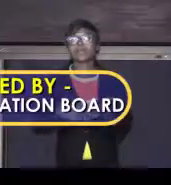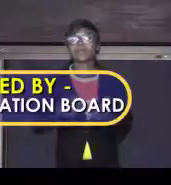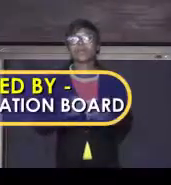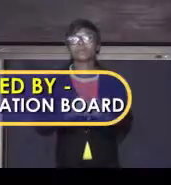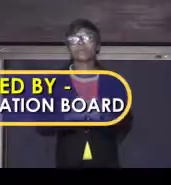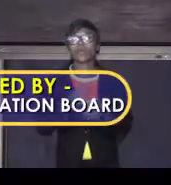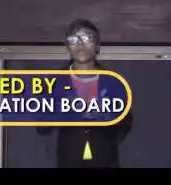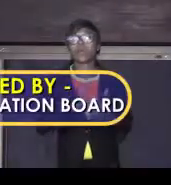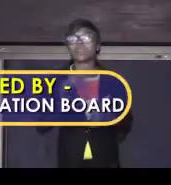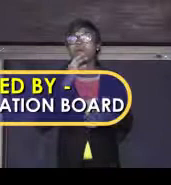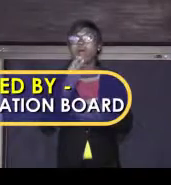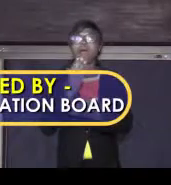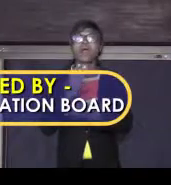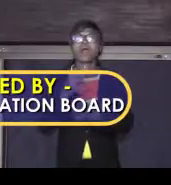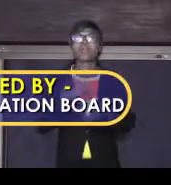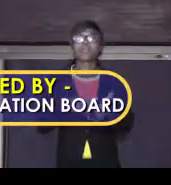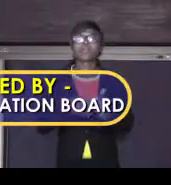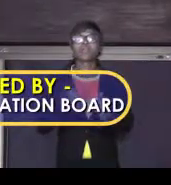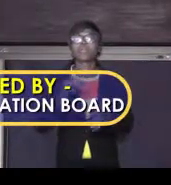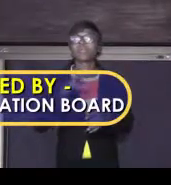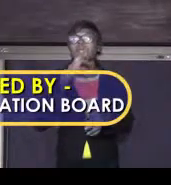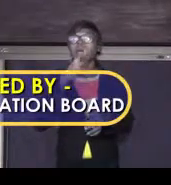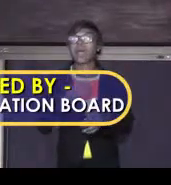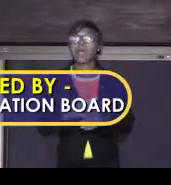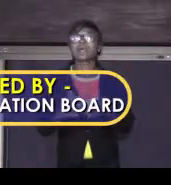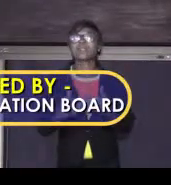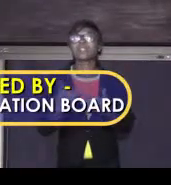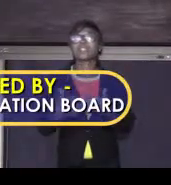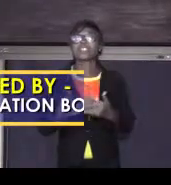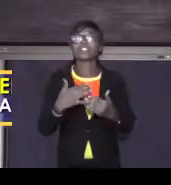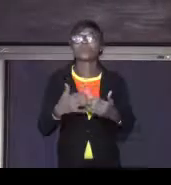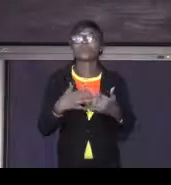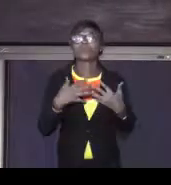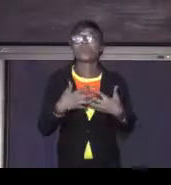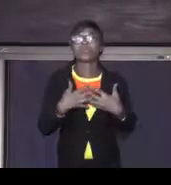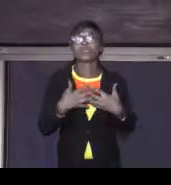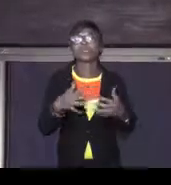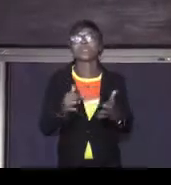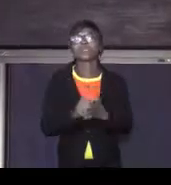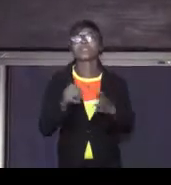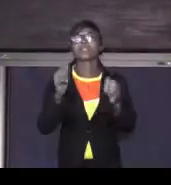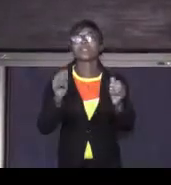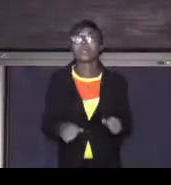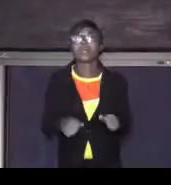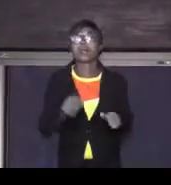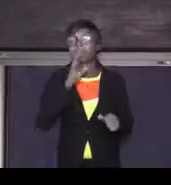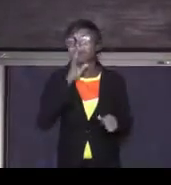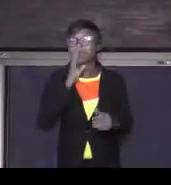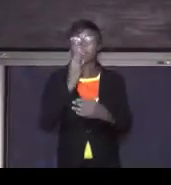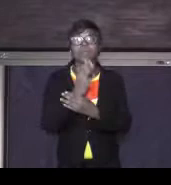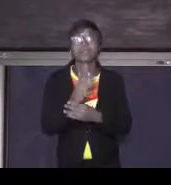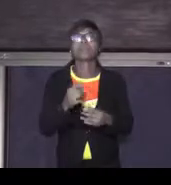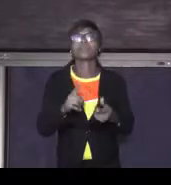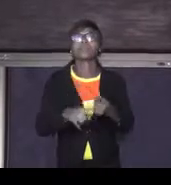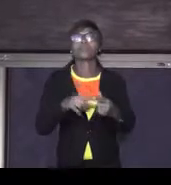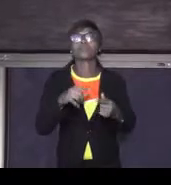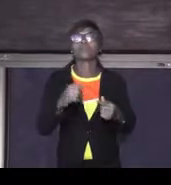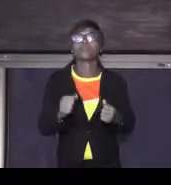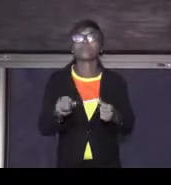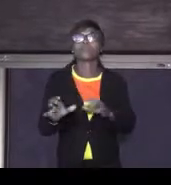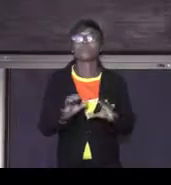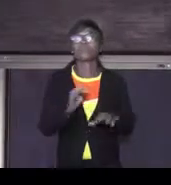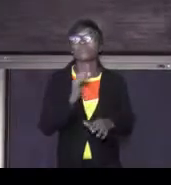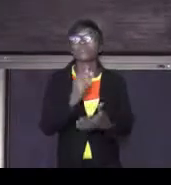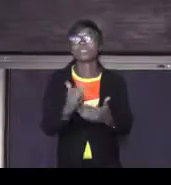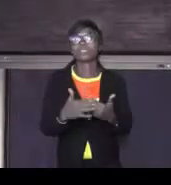together. What are hand tools? Hand tools are simple machines that can be easily be handled